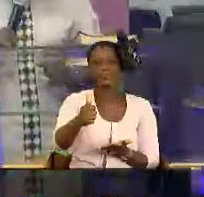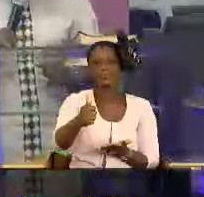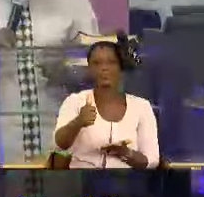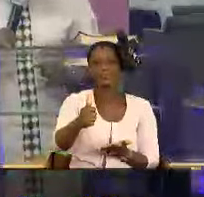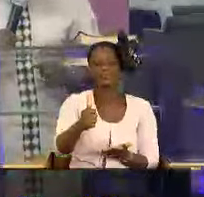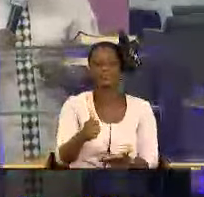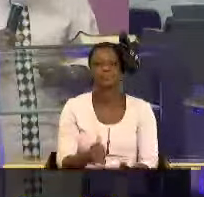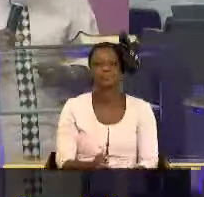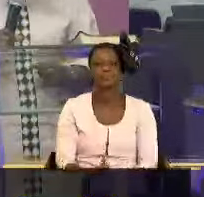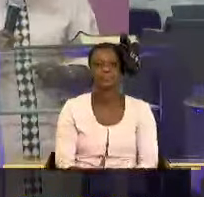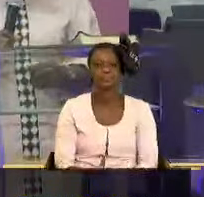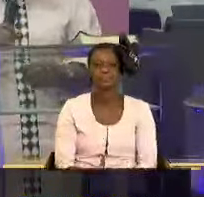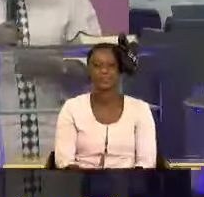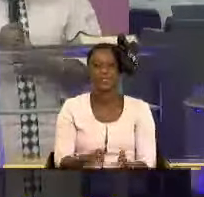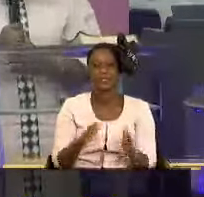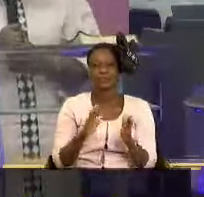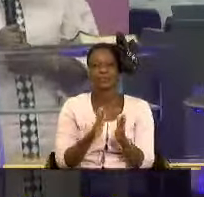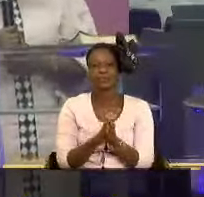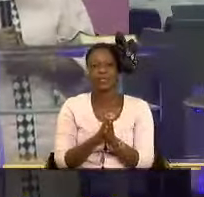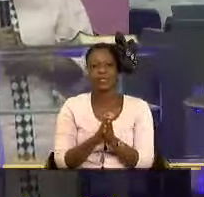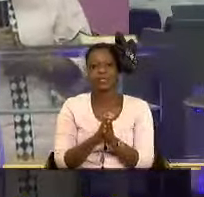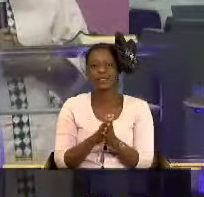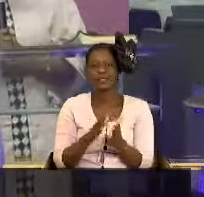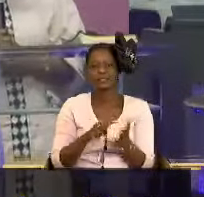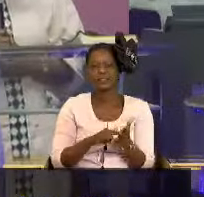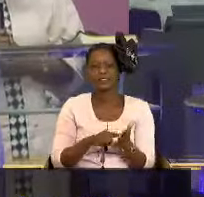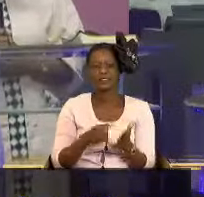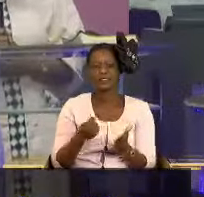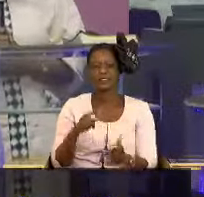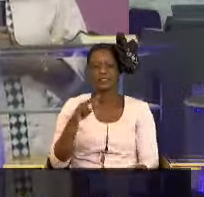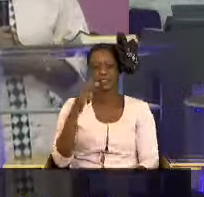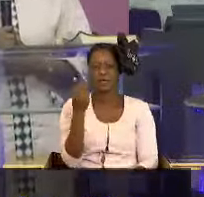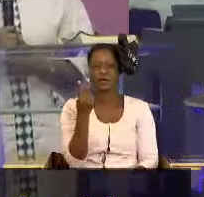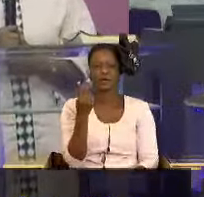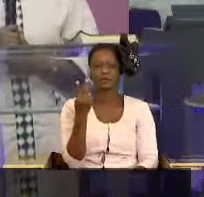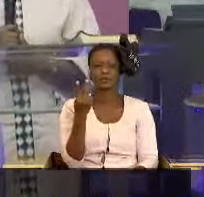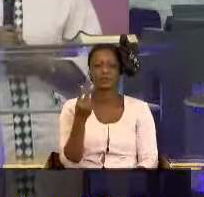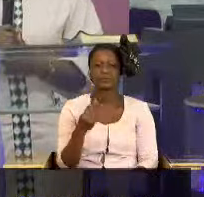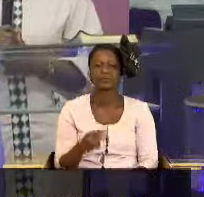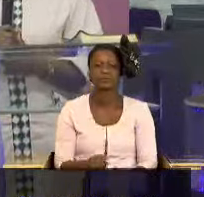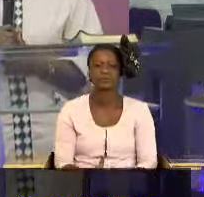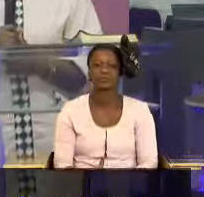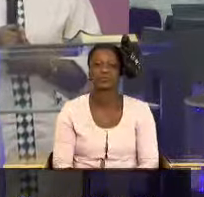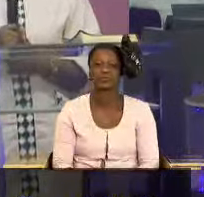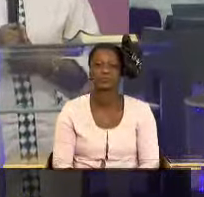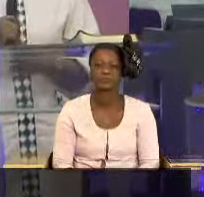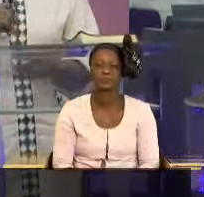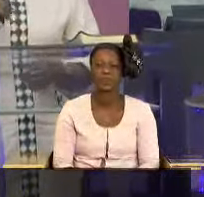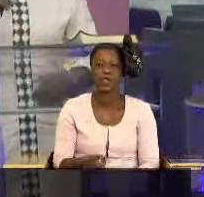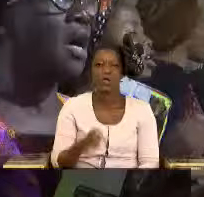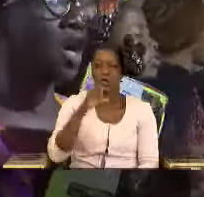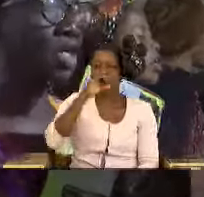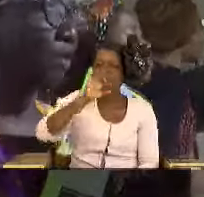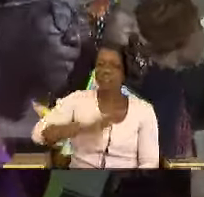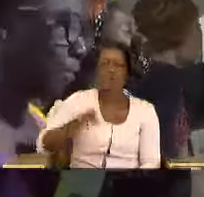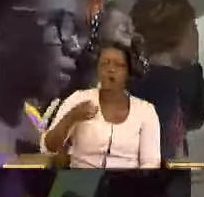fire pray the second one like this say cause of